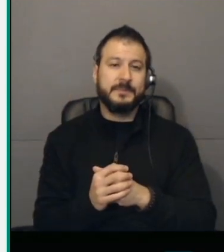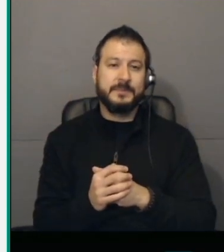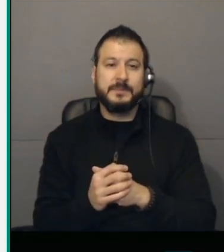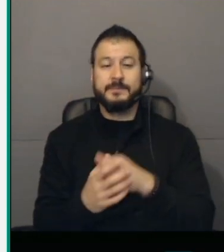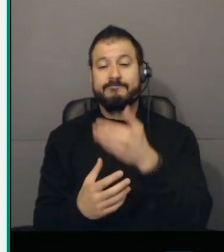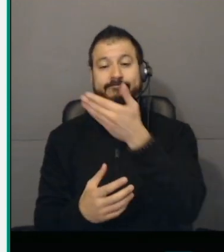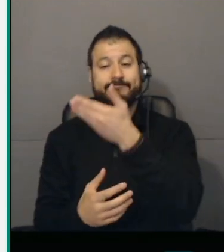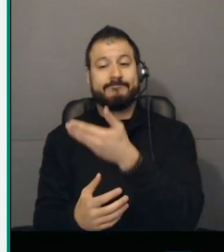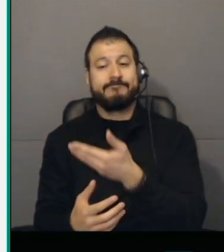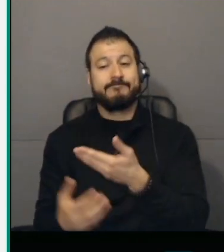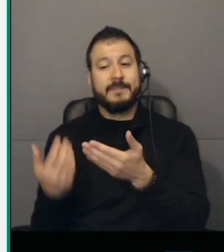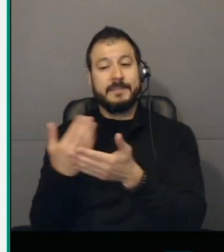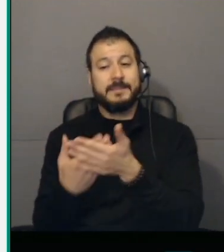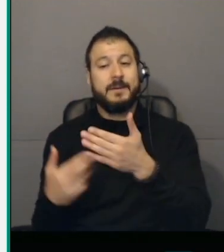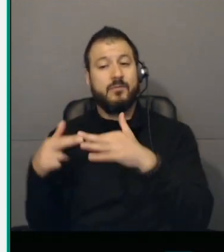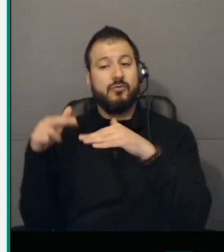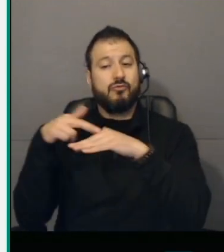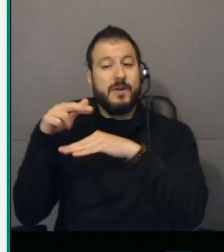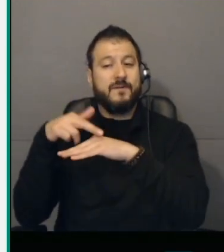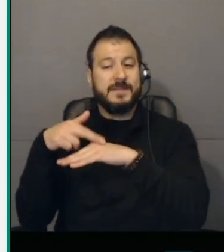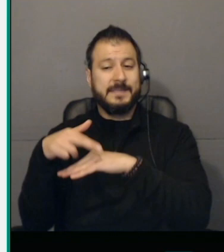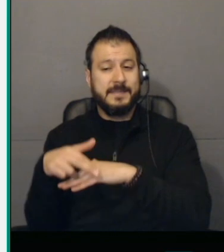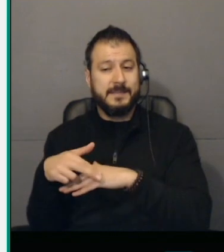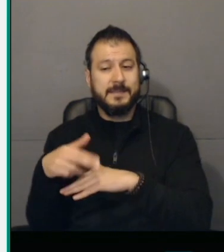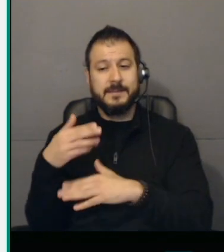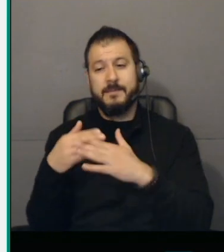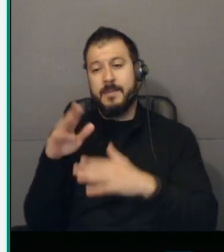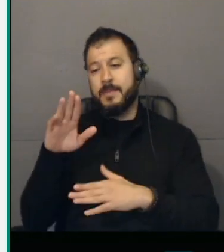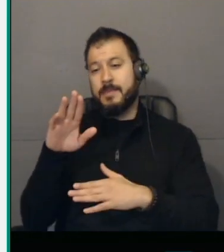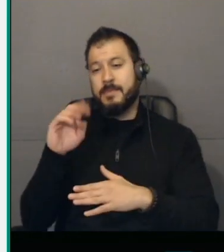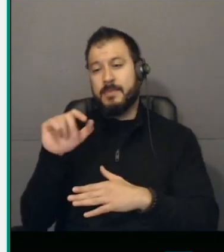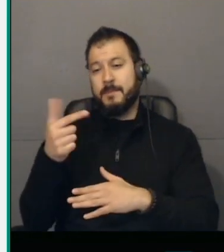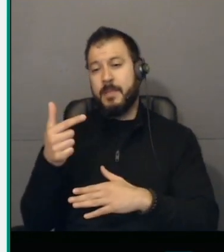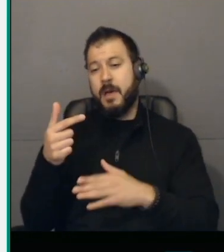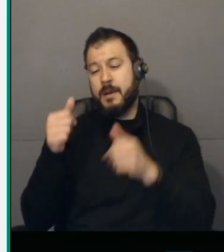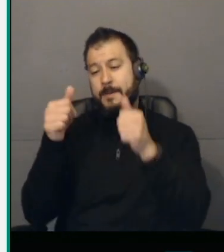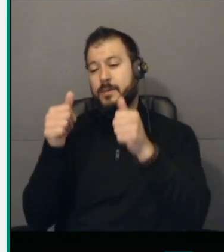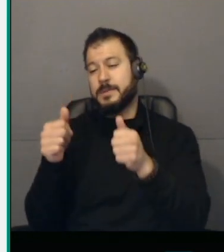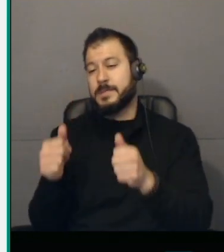Finally, here's some references on some of the blog posts on